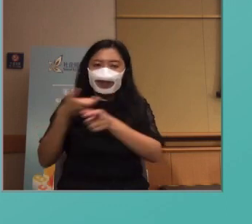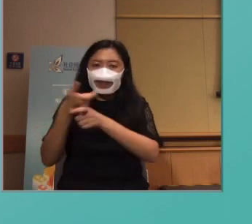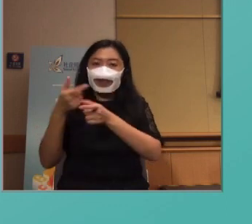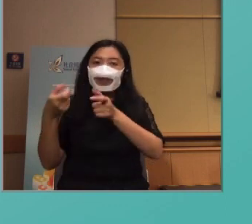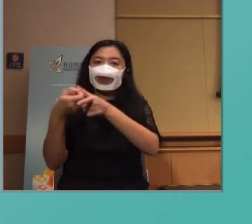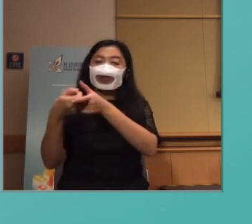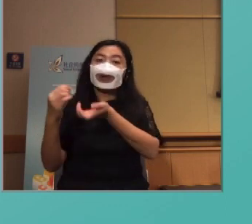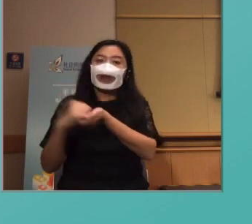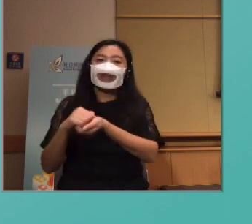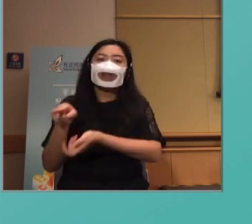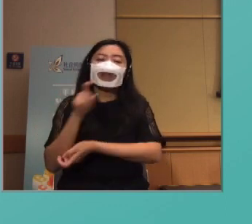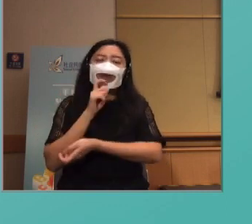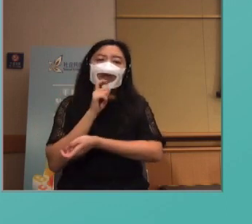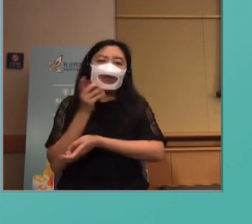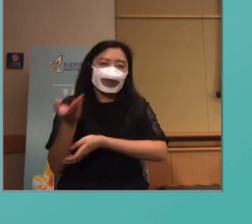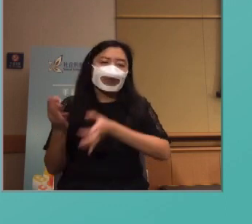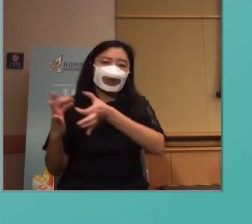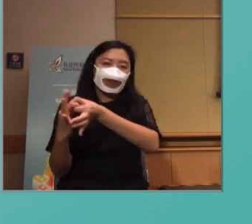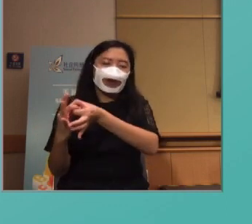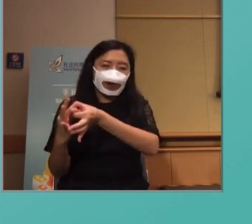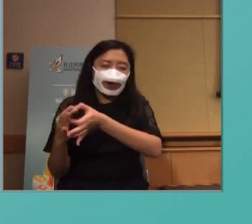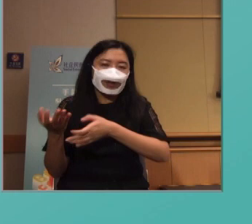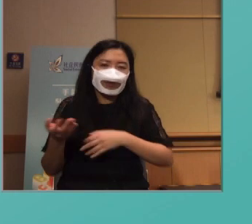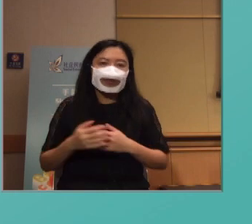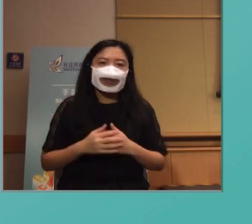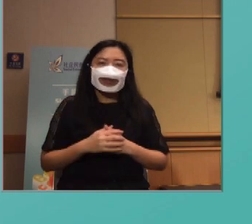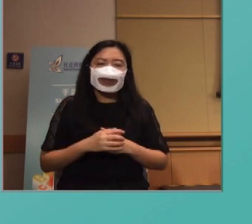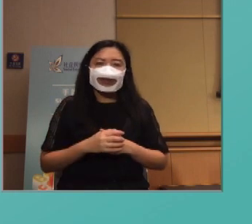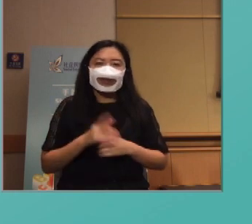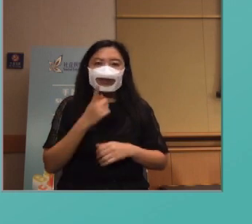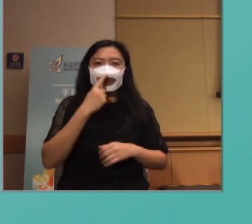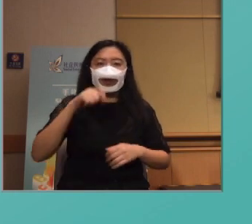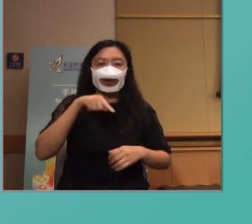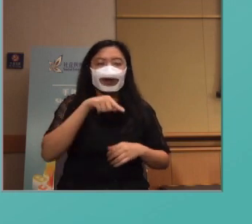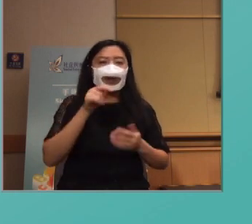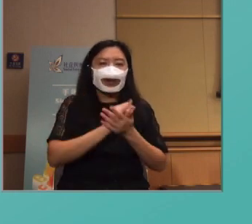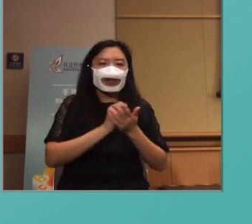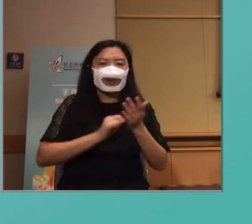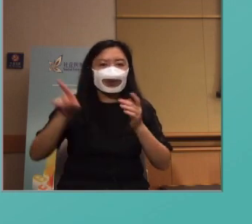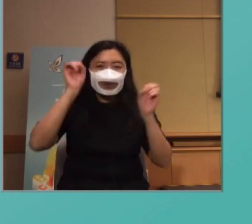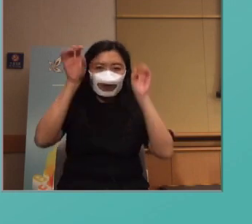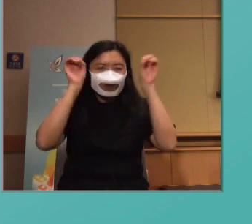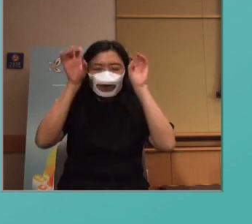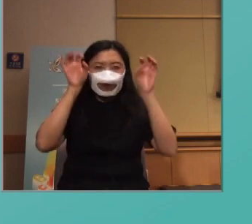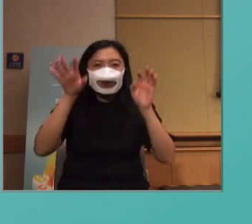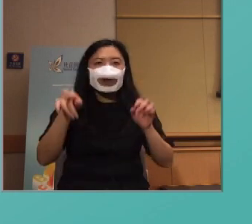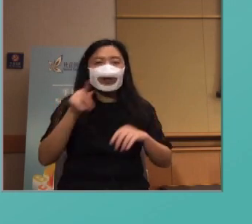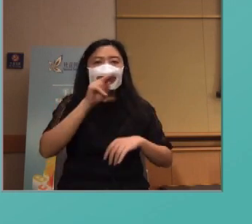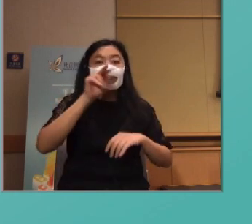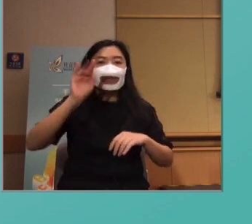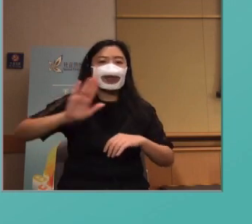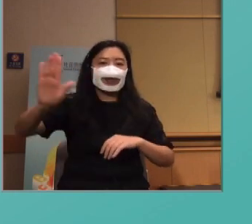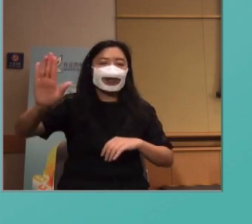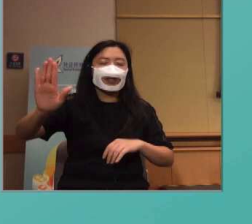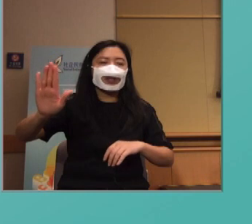created by Ukrainian voxel artists. So the NFT is a two-size art pieces